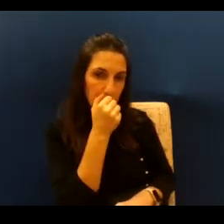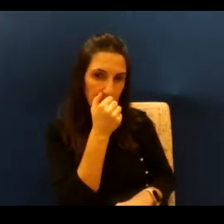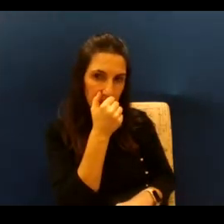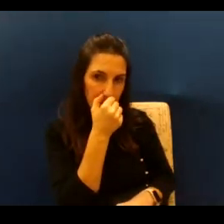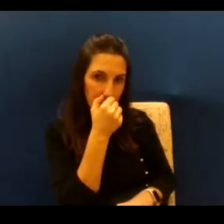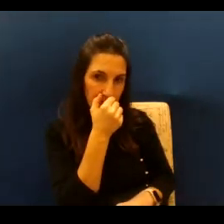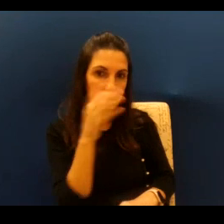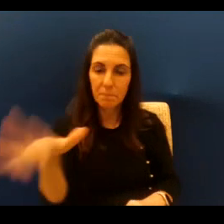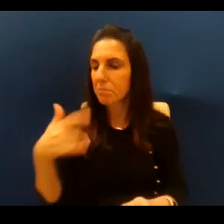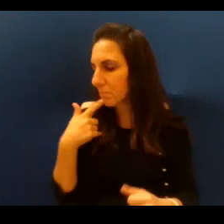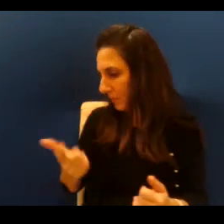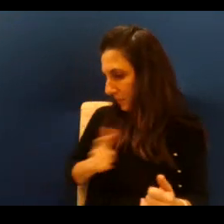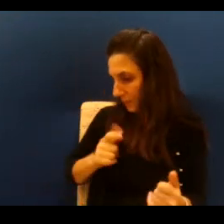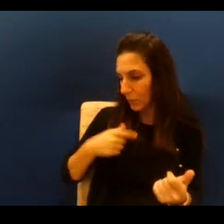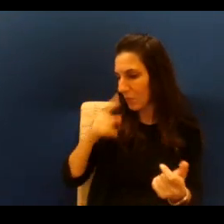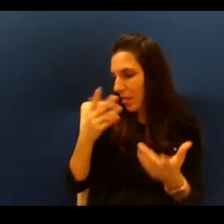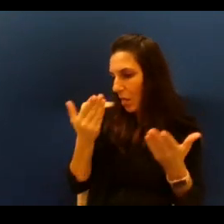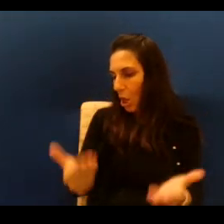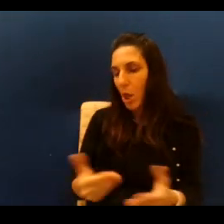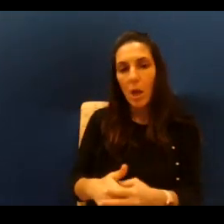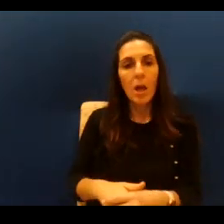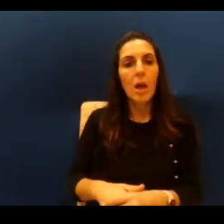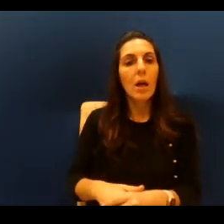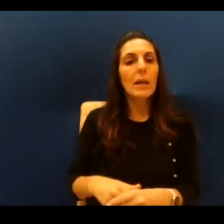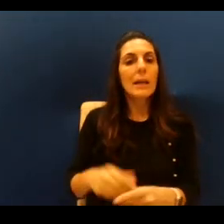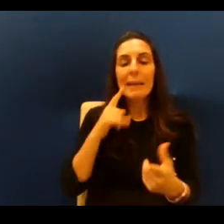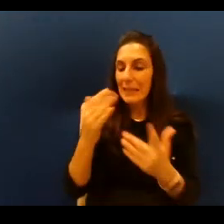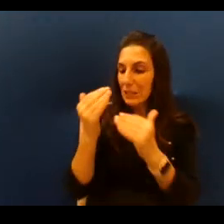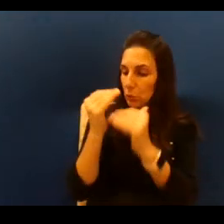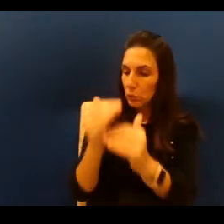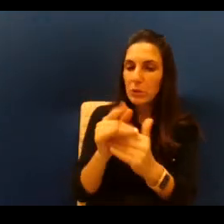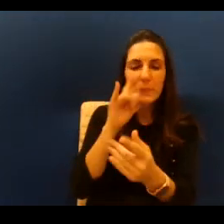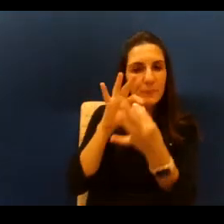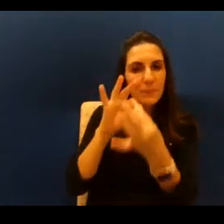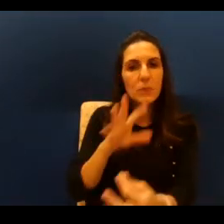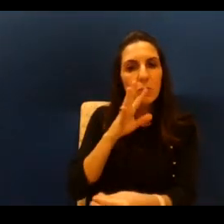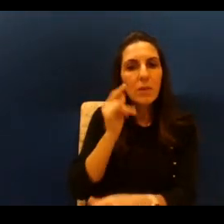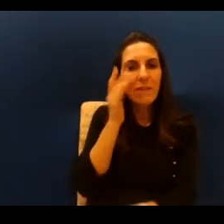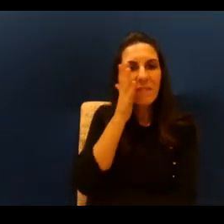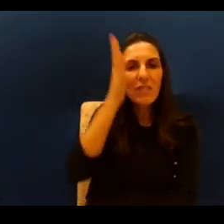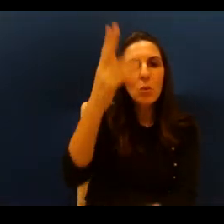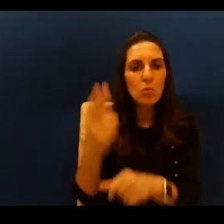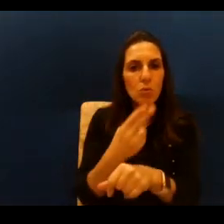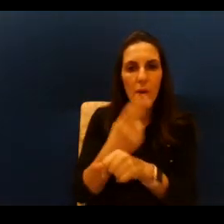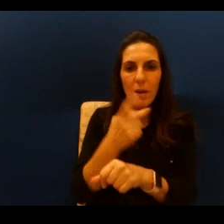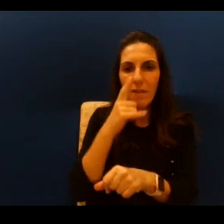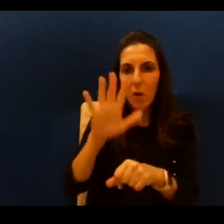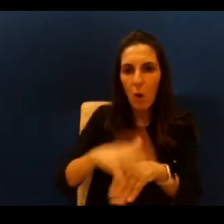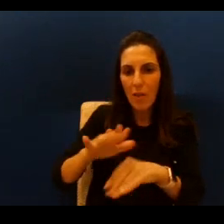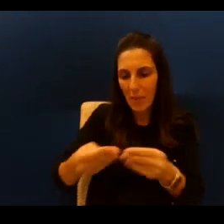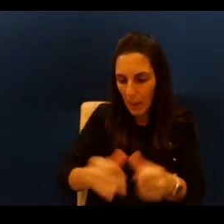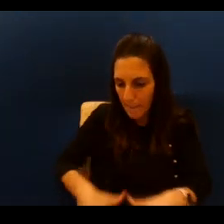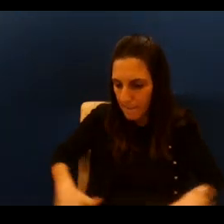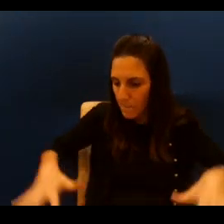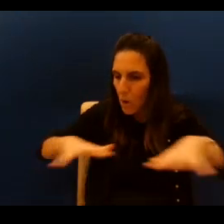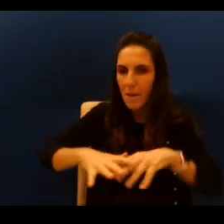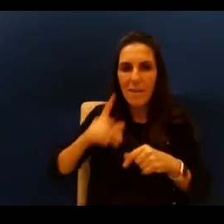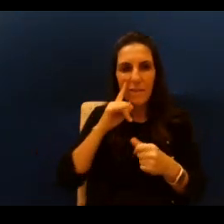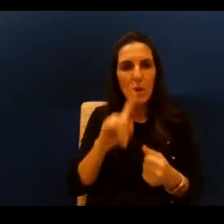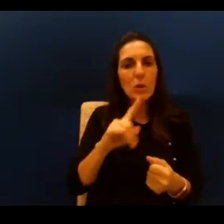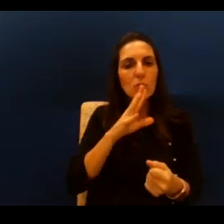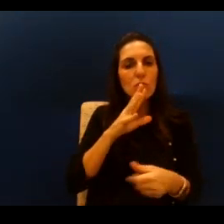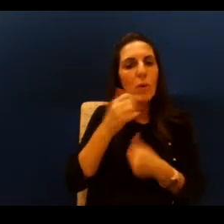Okay, I'll go ahead. The restriction relates to the future uses that could be on the property and prohibits